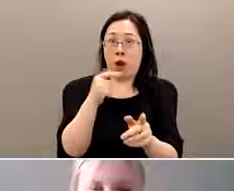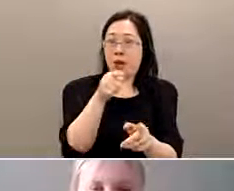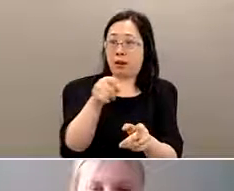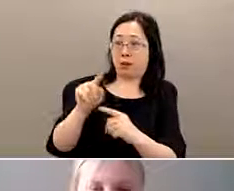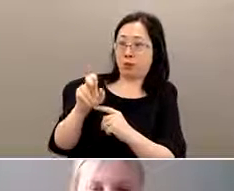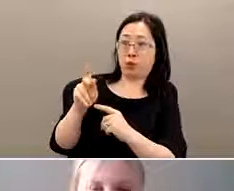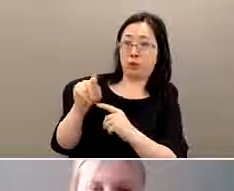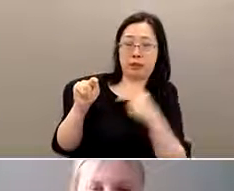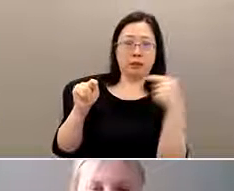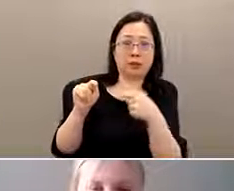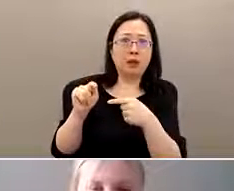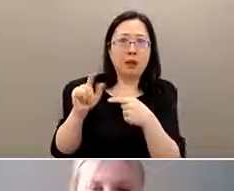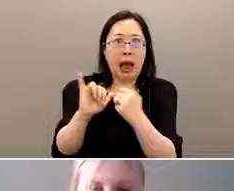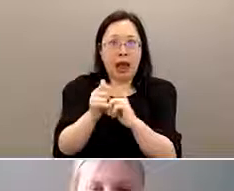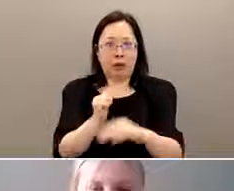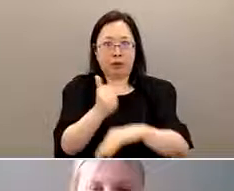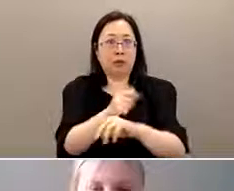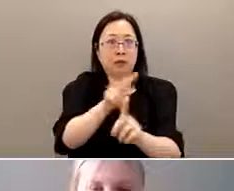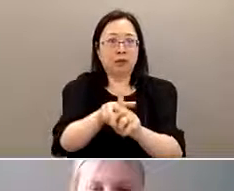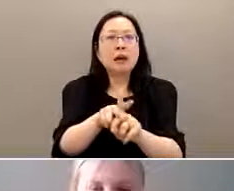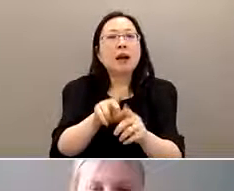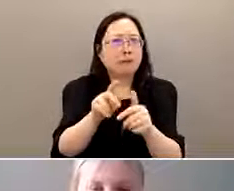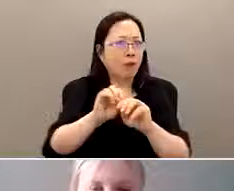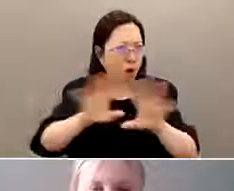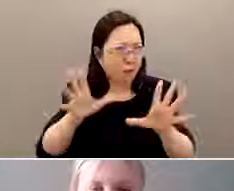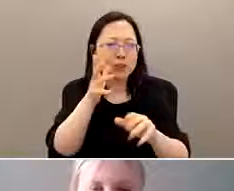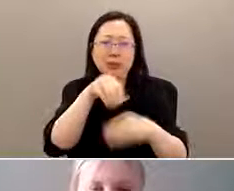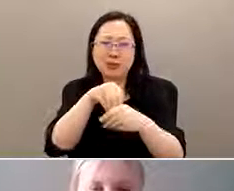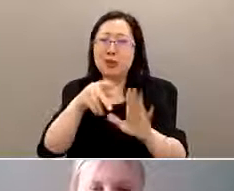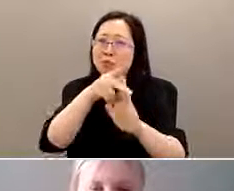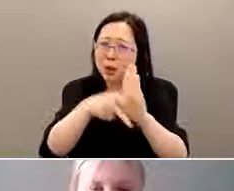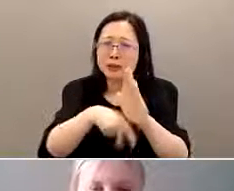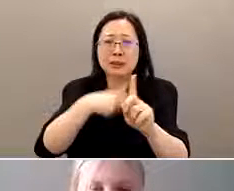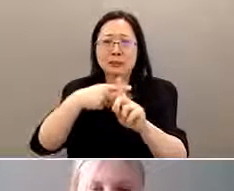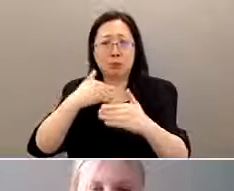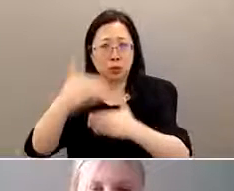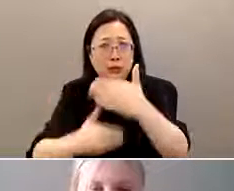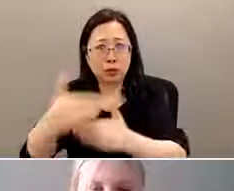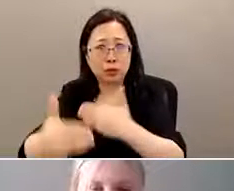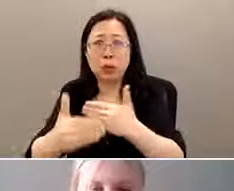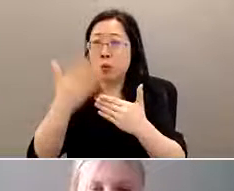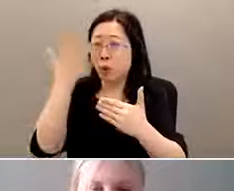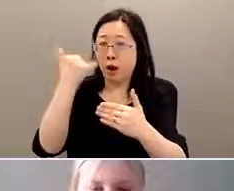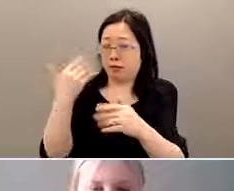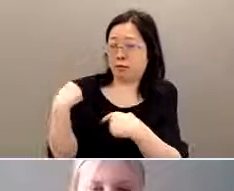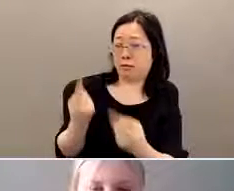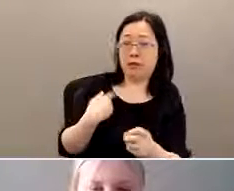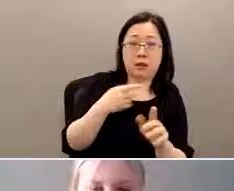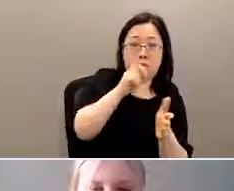toolkit is in fact the policy and procedure, because previous research into bullying has shown